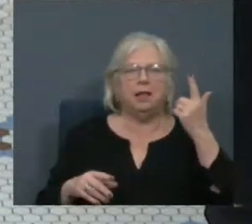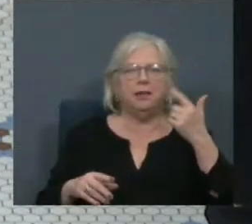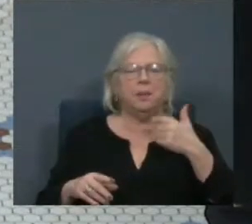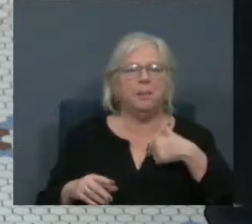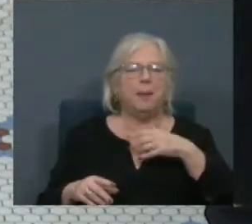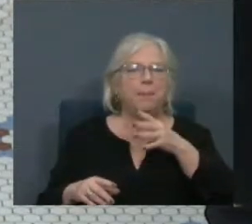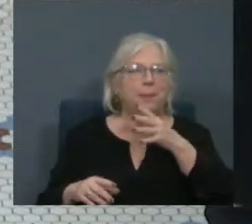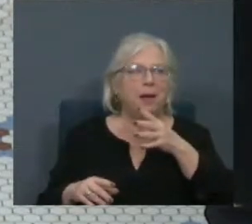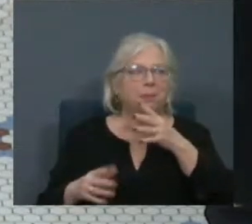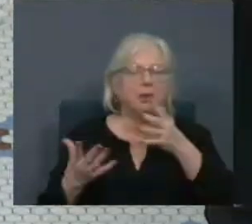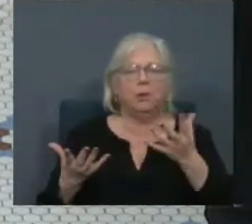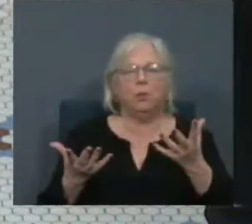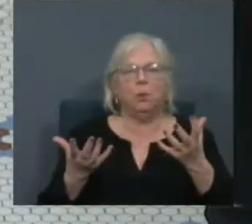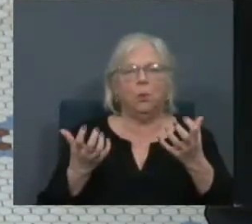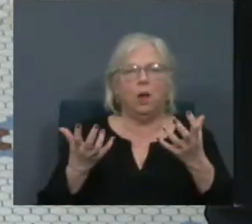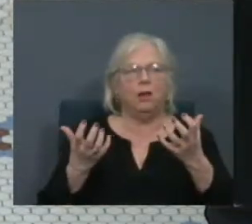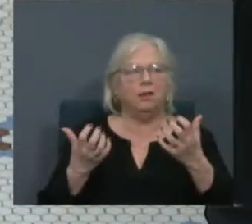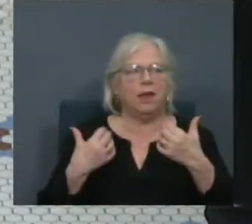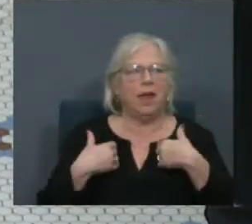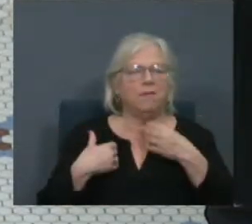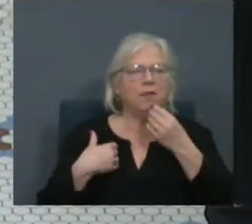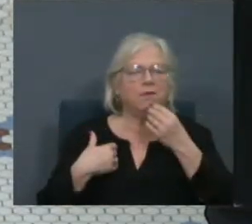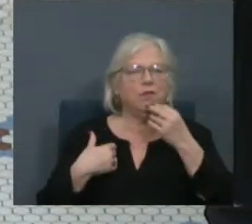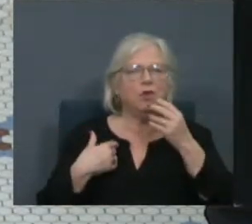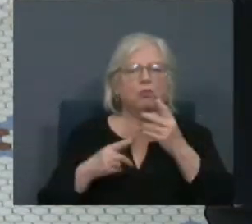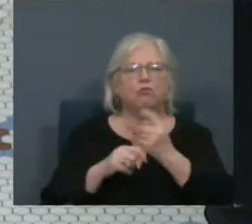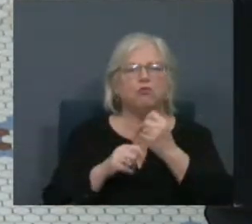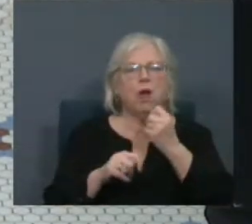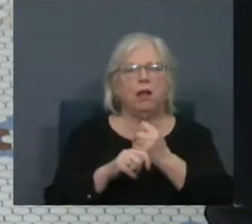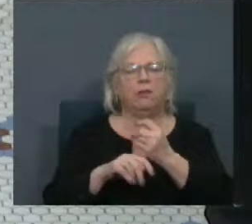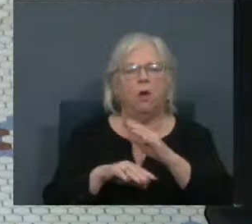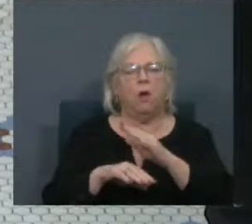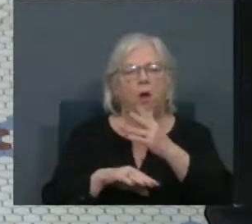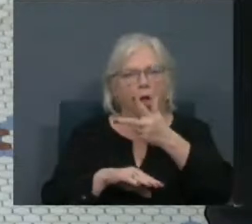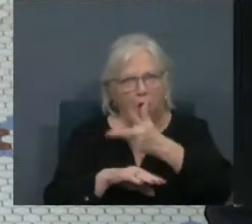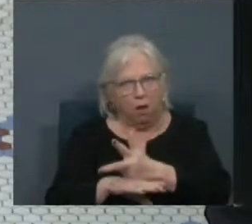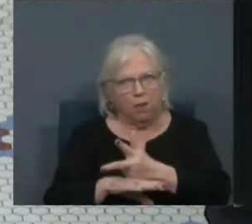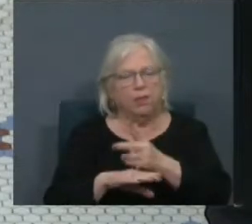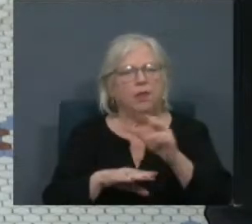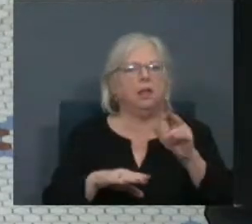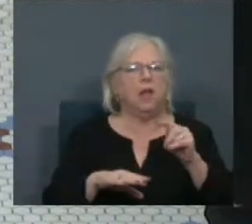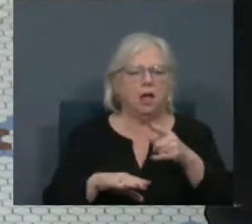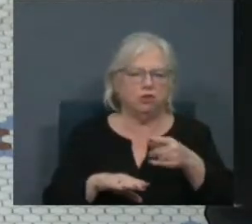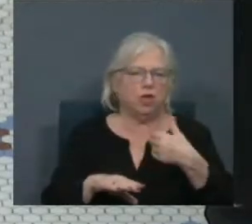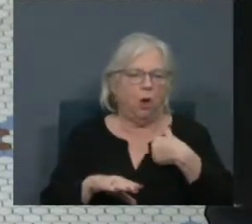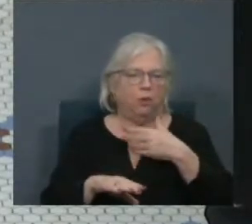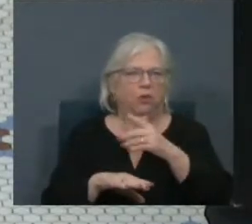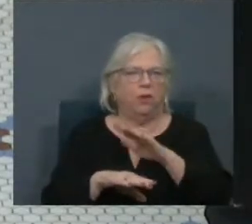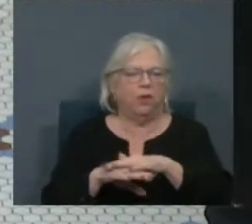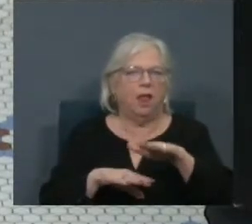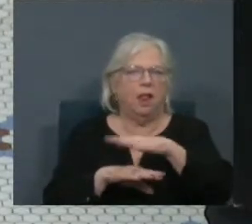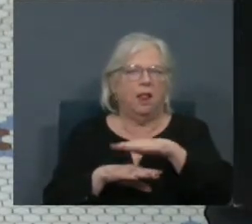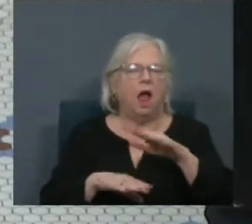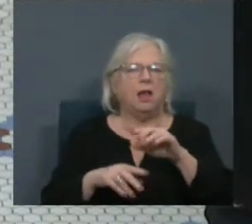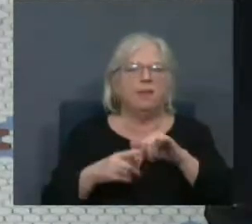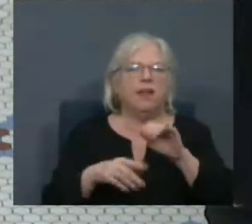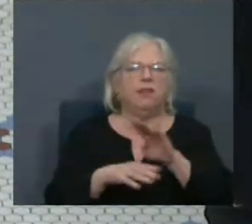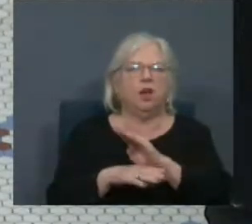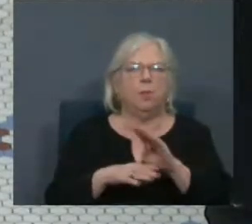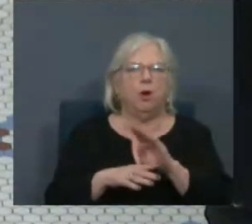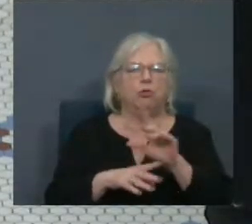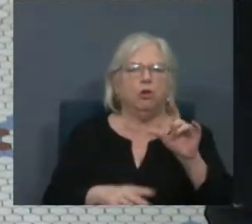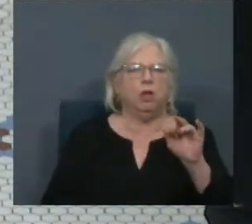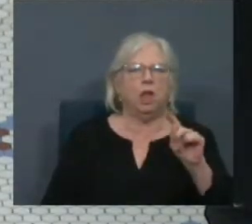my mom wants to have her food trucks on that lot that she owns, and the lot happens to be a commercial